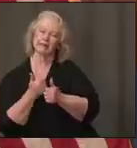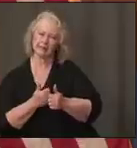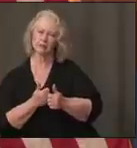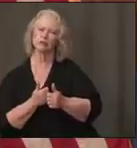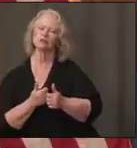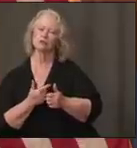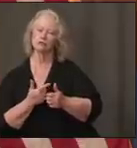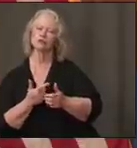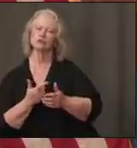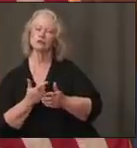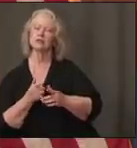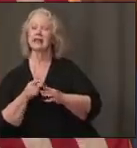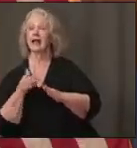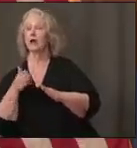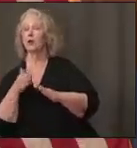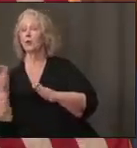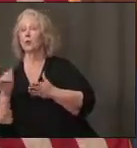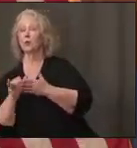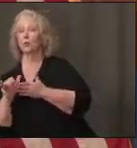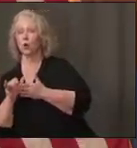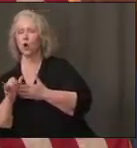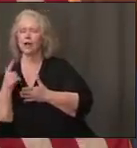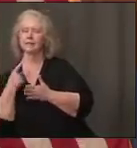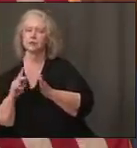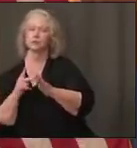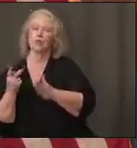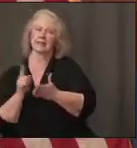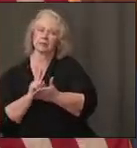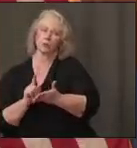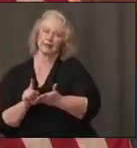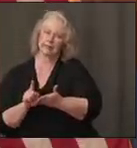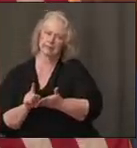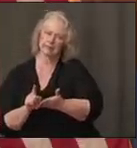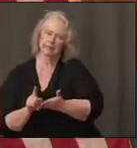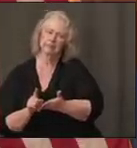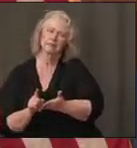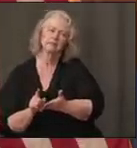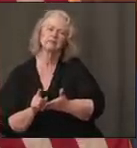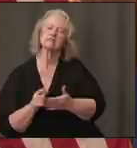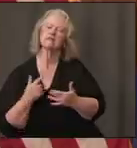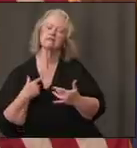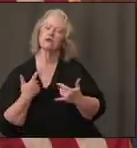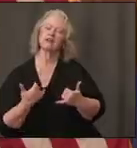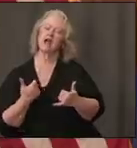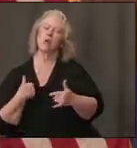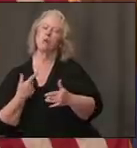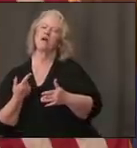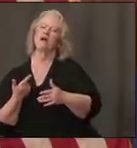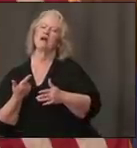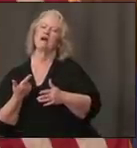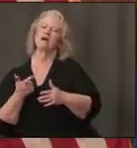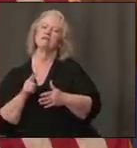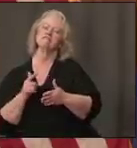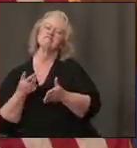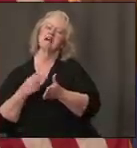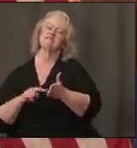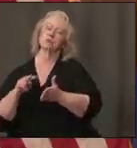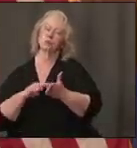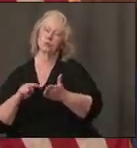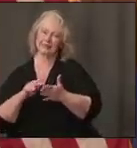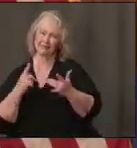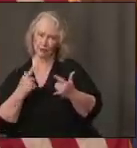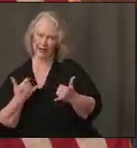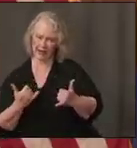of our neighboring states, New York has mandated that twice a week, in fact. But to start with, it'll probably be every other week as we ramp up our capacity.